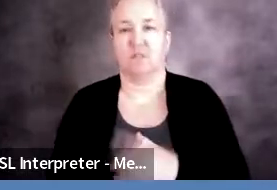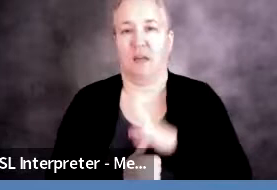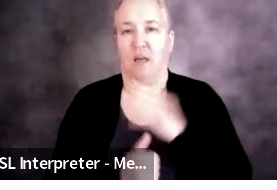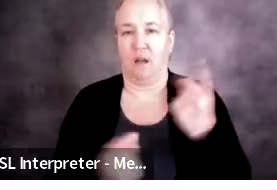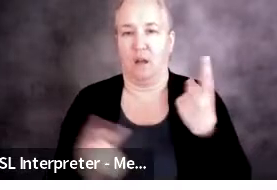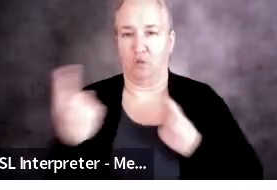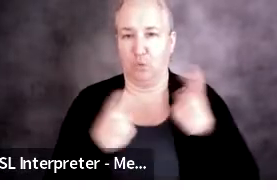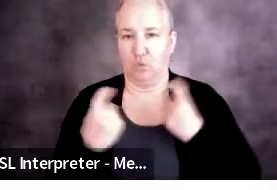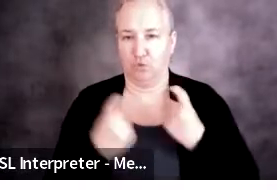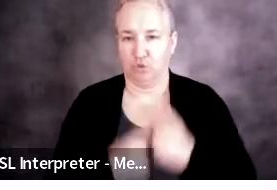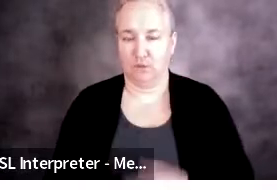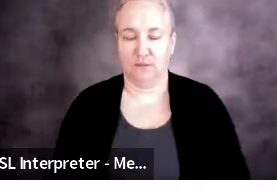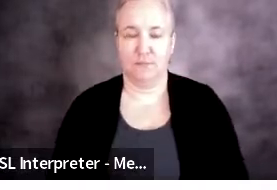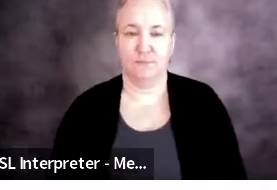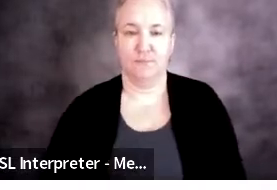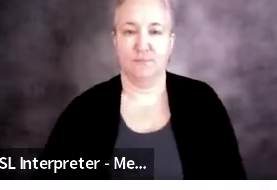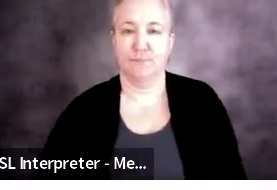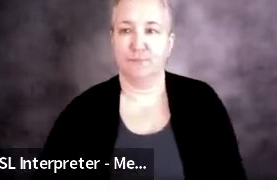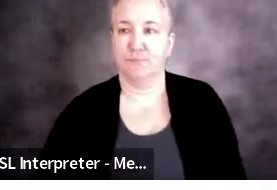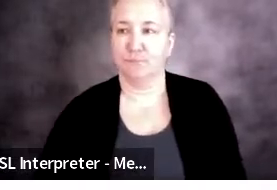questions.